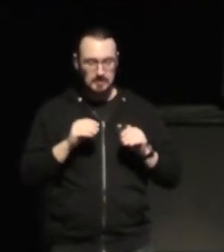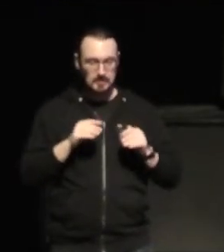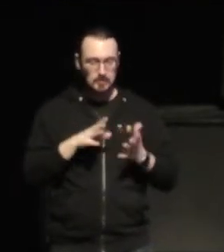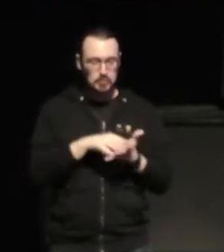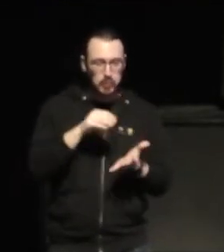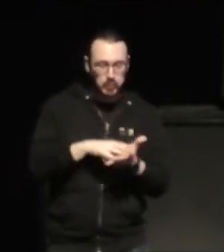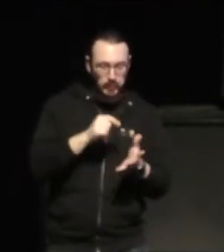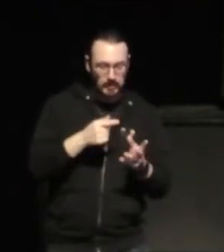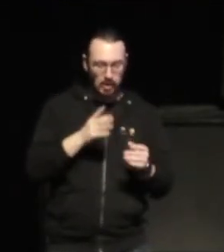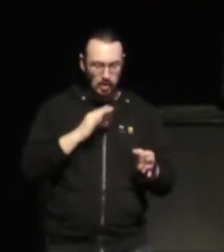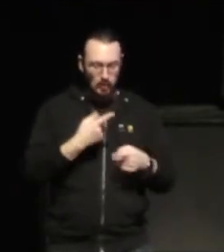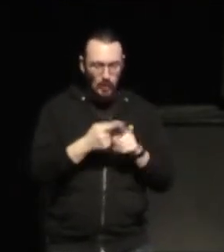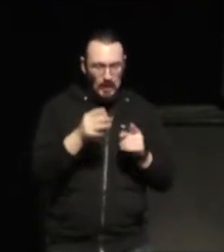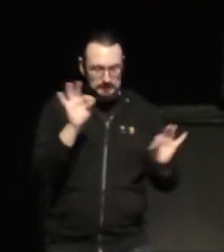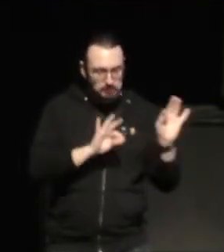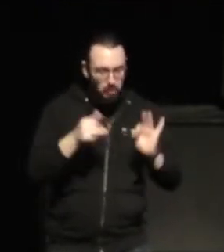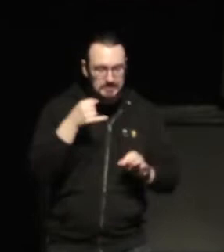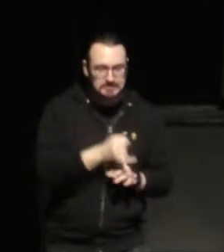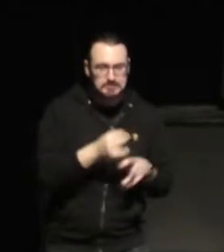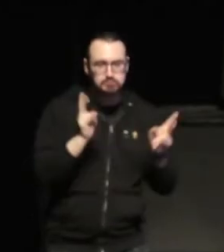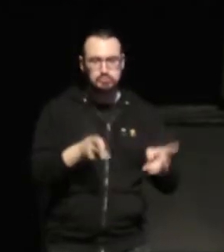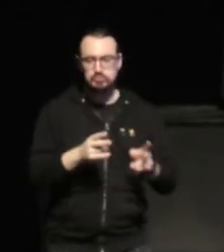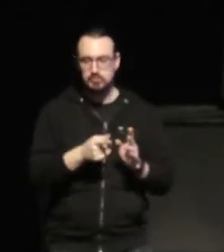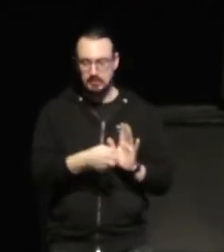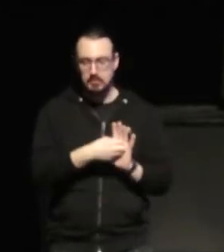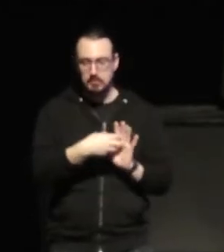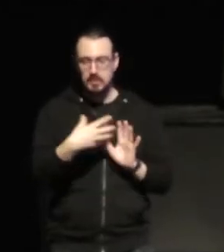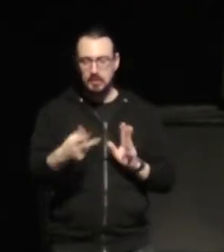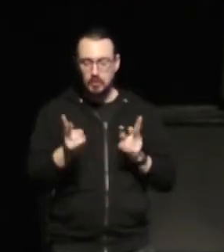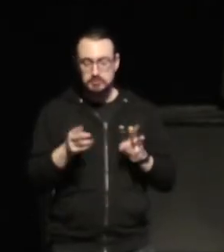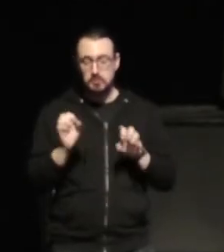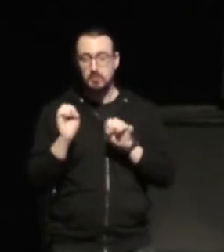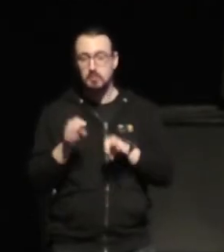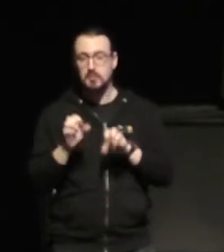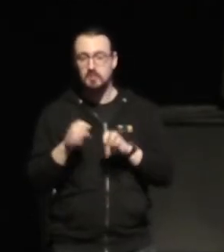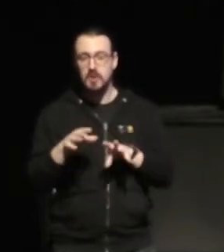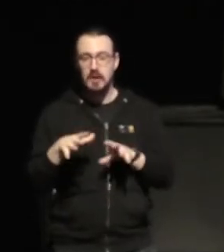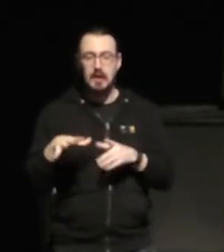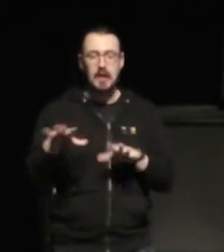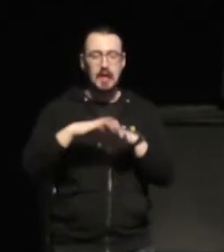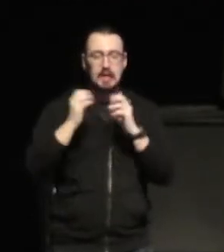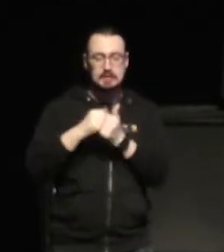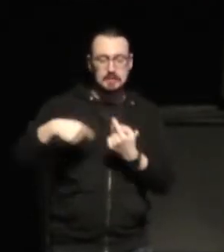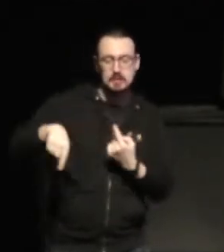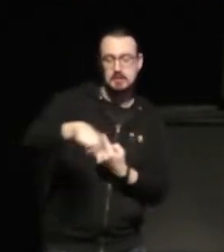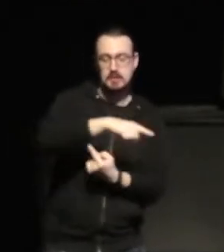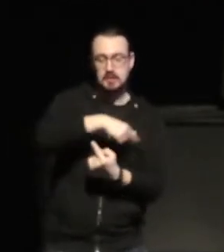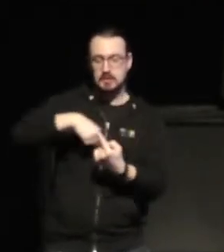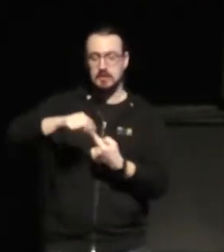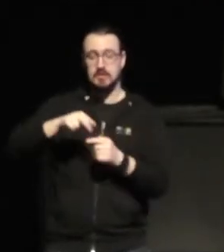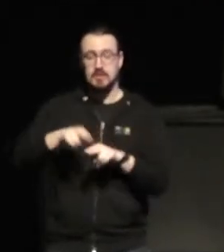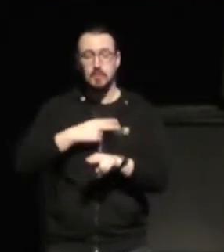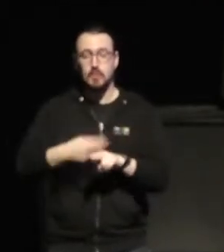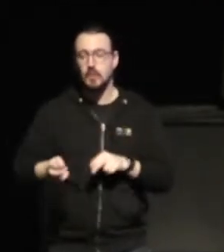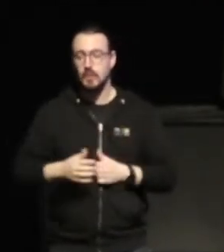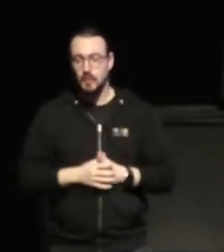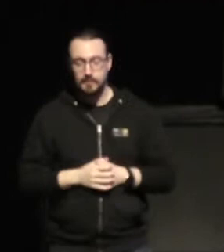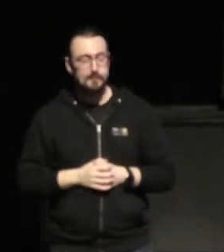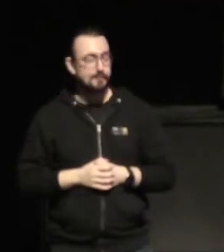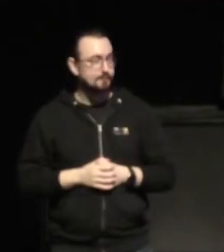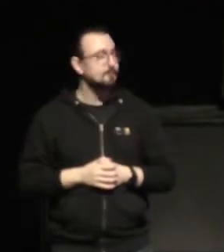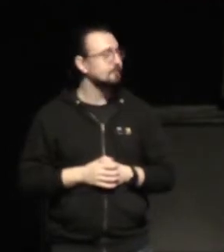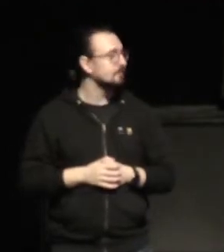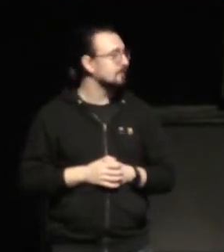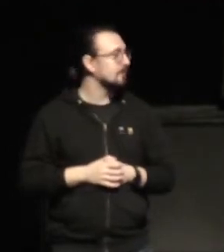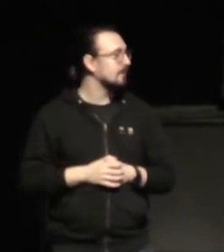with the all chemicals, and this somehow also affects the all things like the nature and yeah.